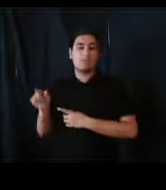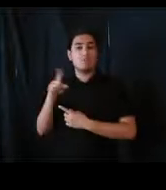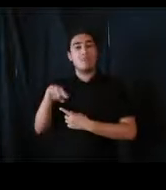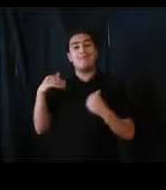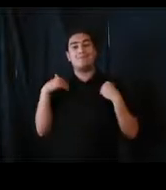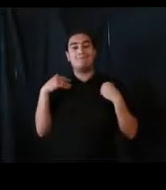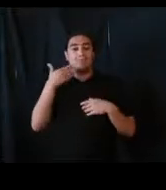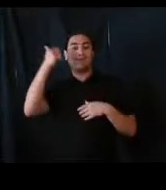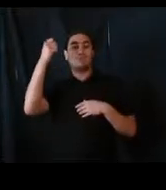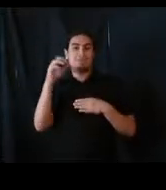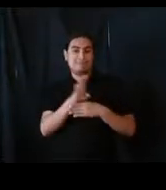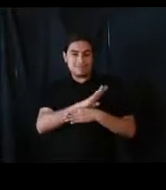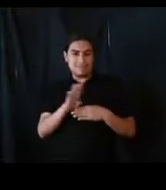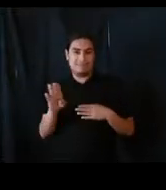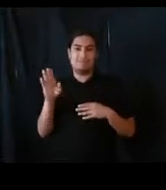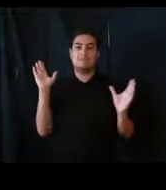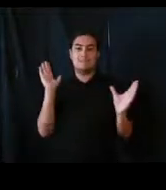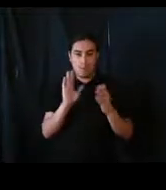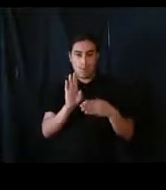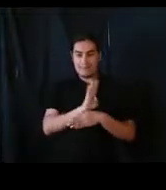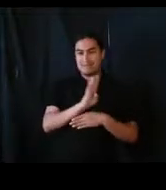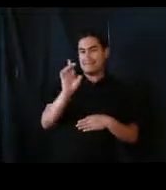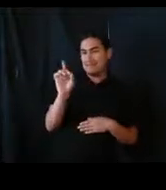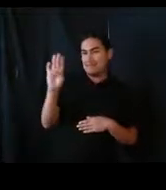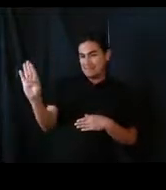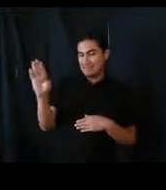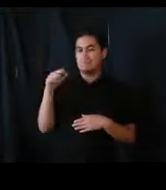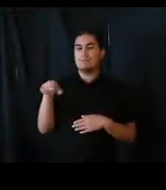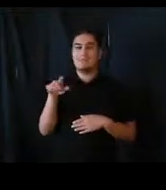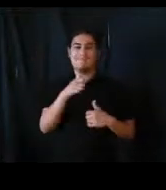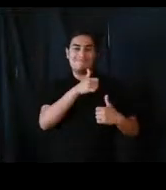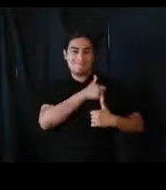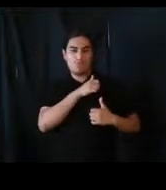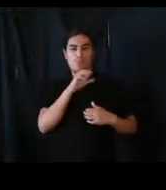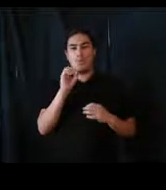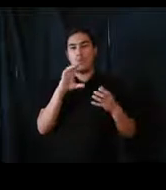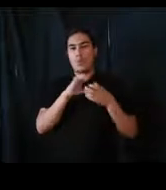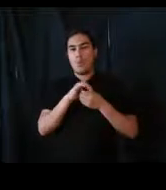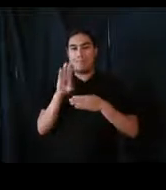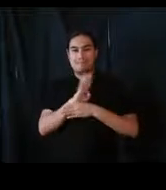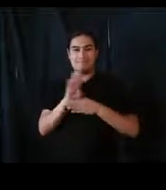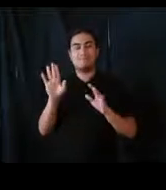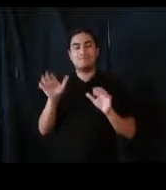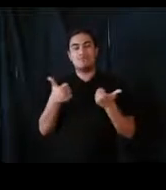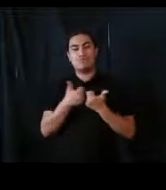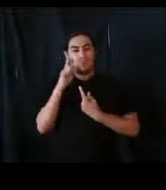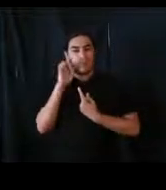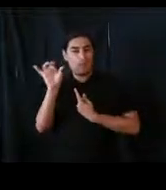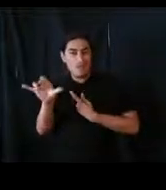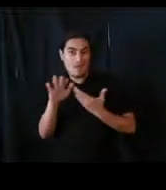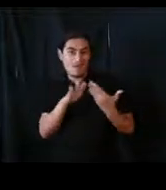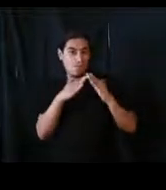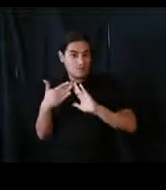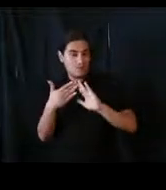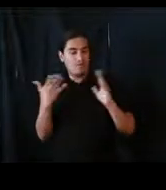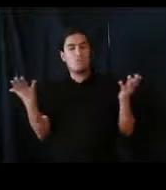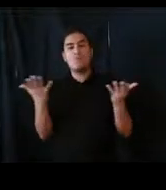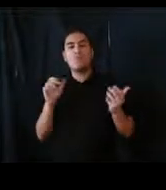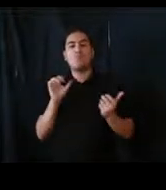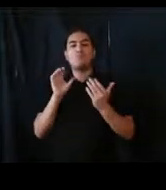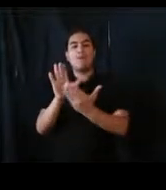businesses and they look at different things that that are challenges for that community to figure out what ways that